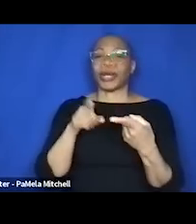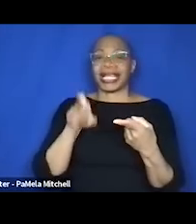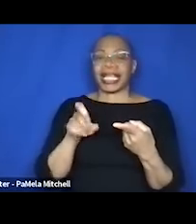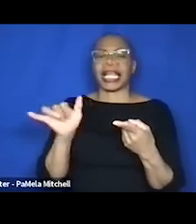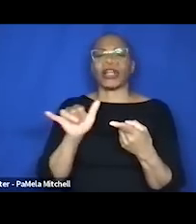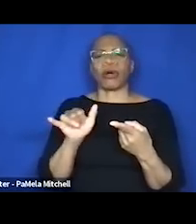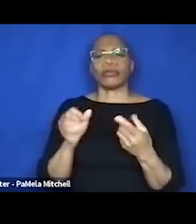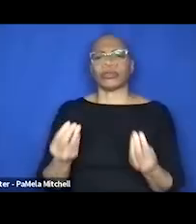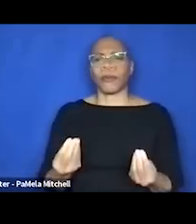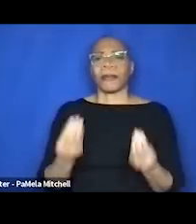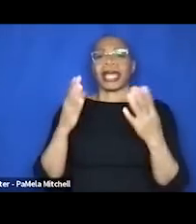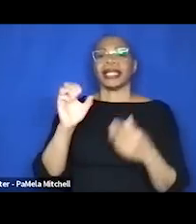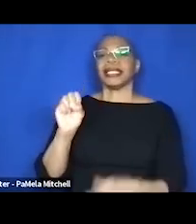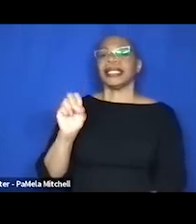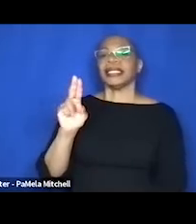of substance abuse